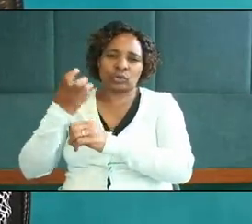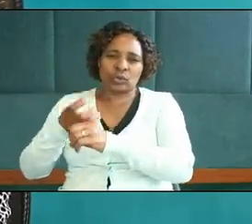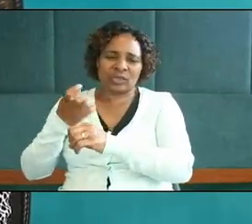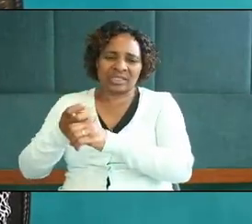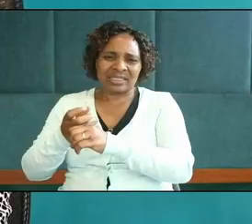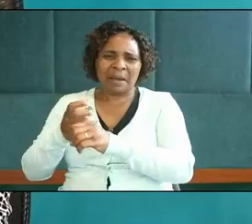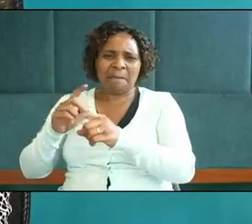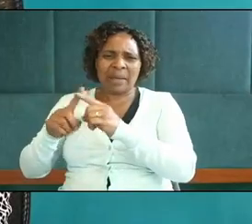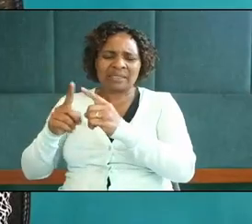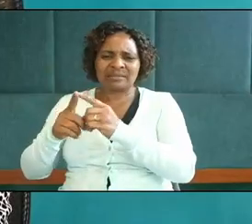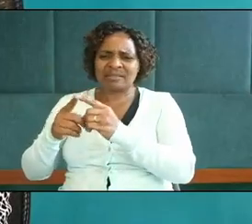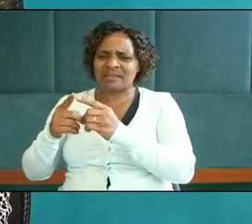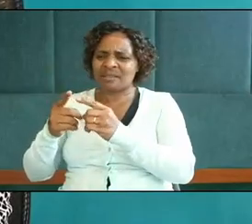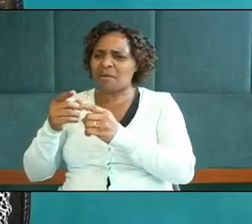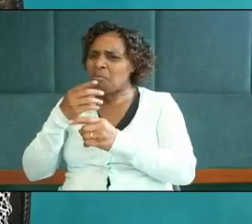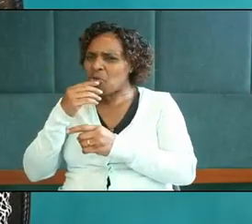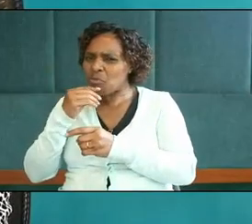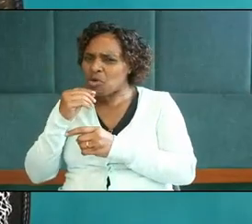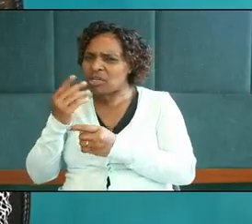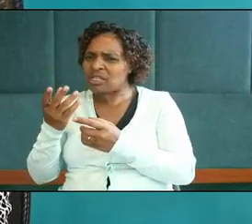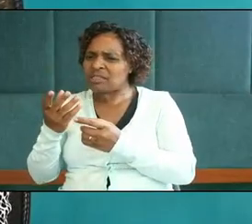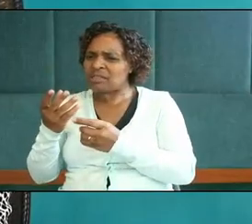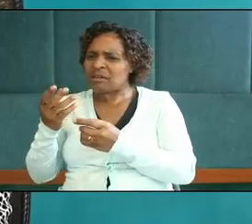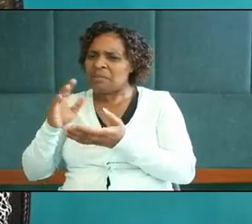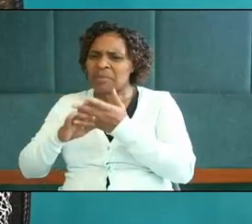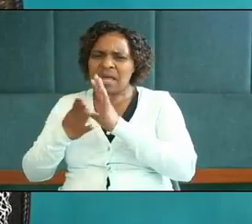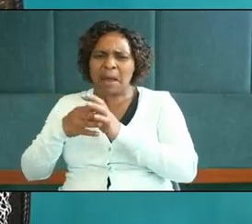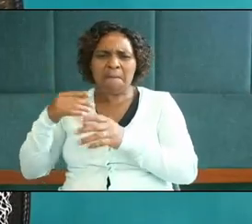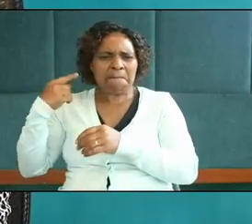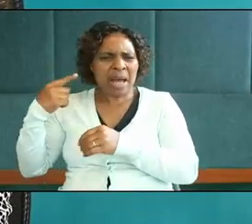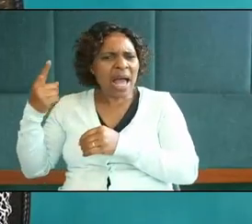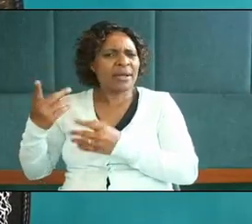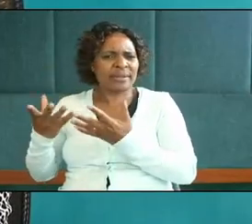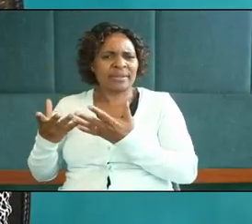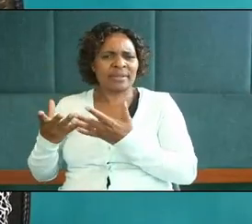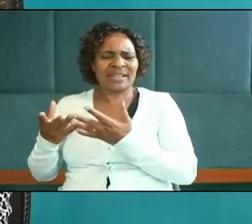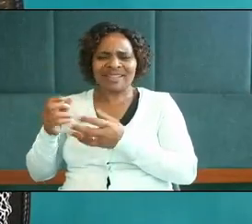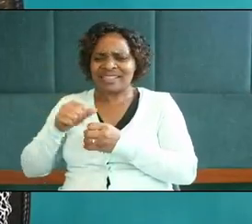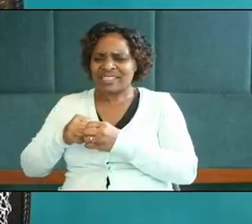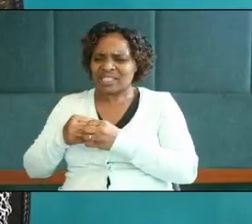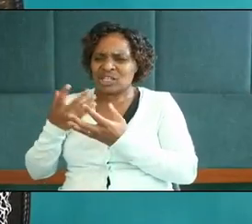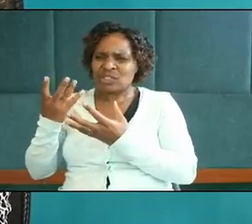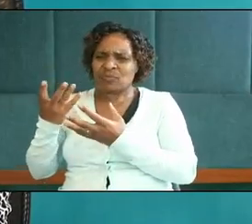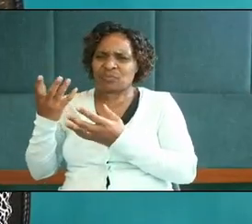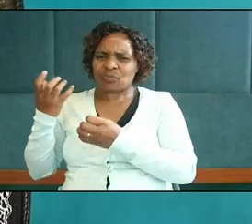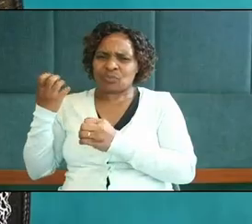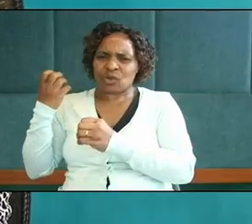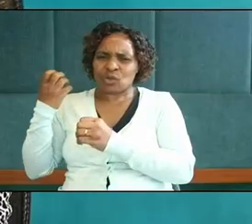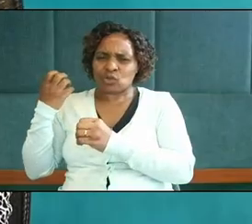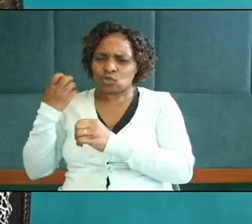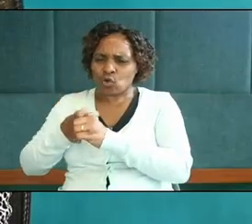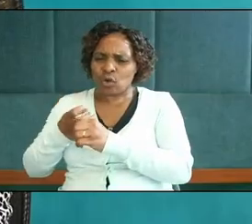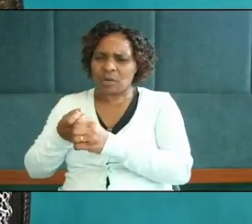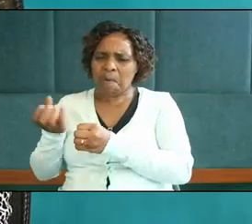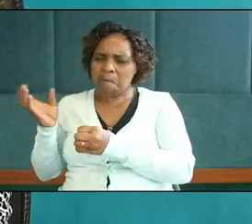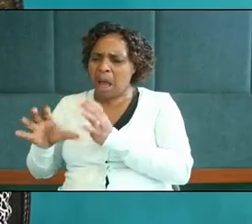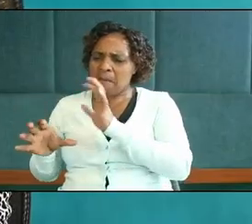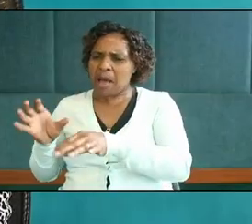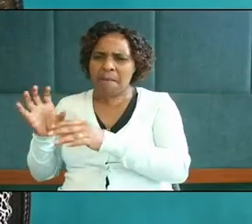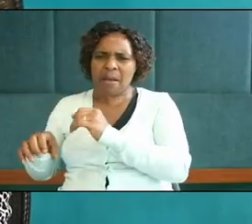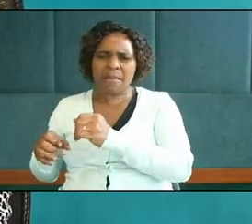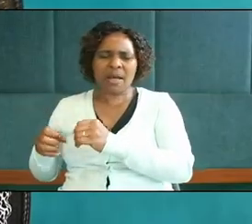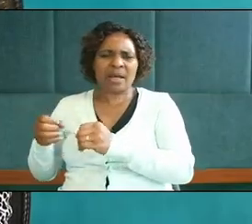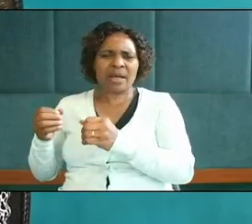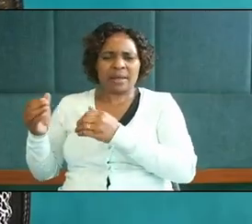got so mad because this was a new toy and because he saw that those stones were so close to hitting his toy boat. But little did